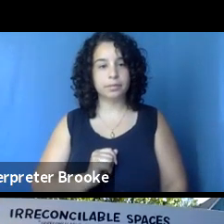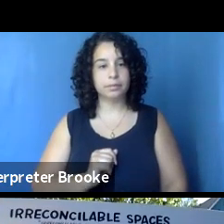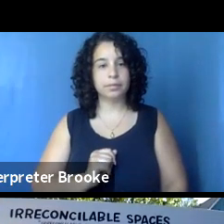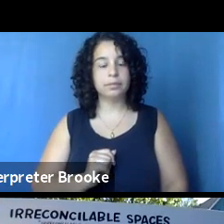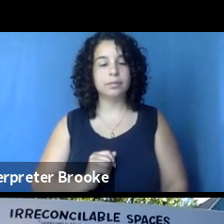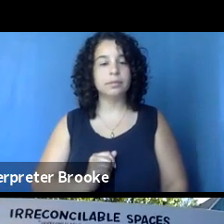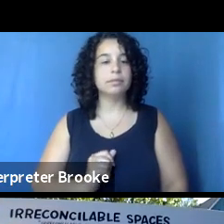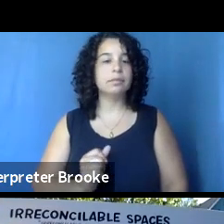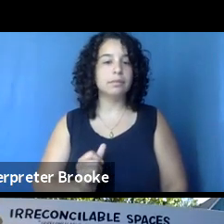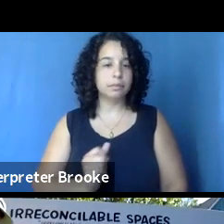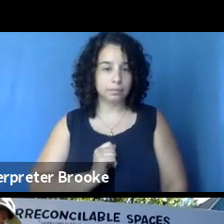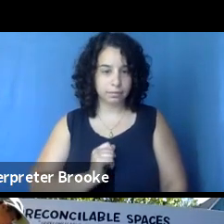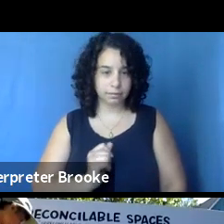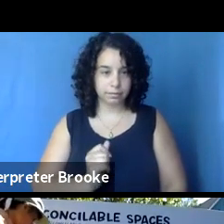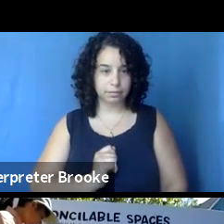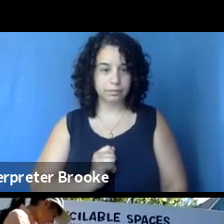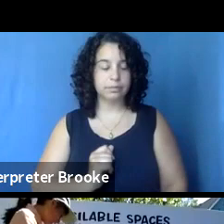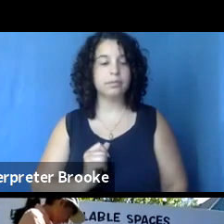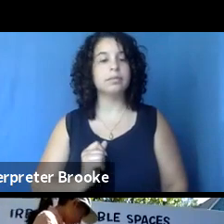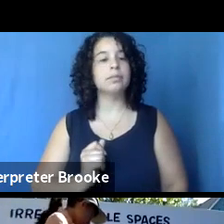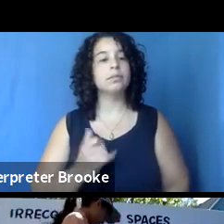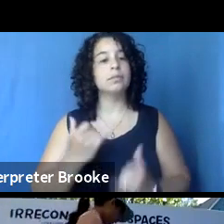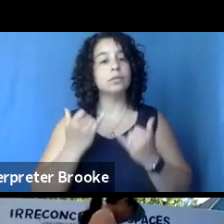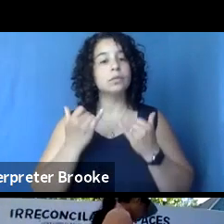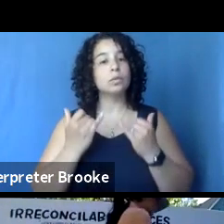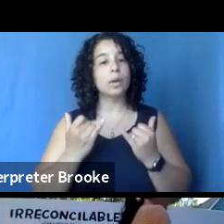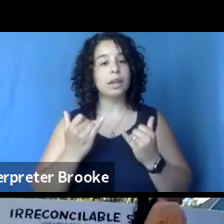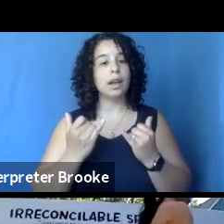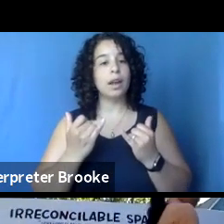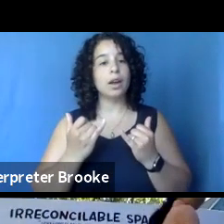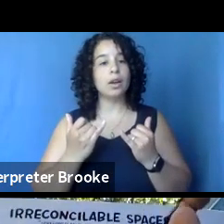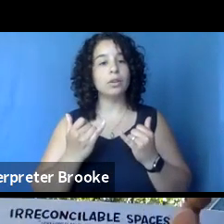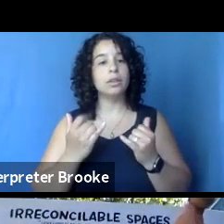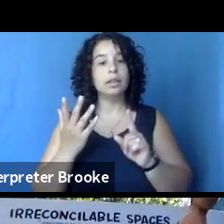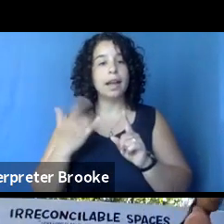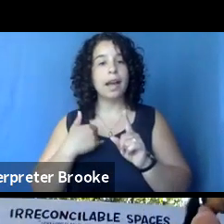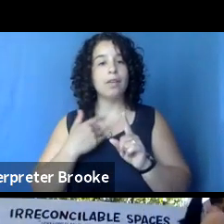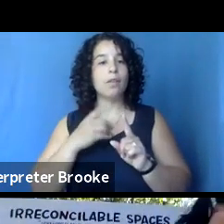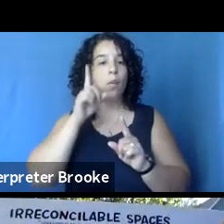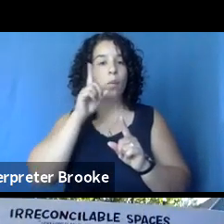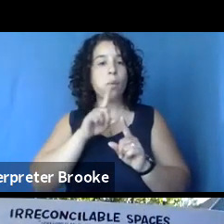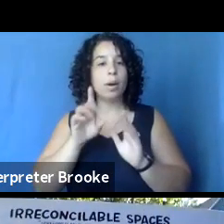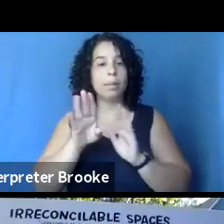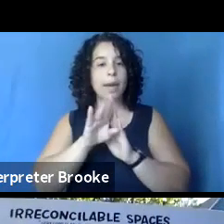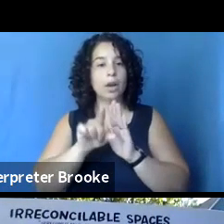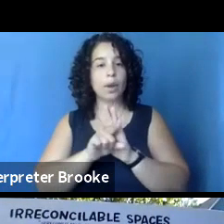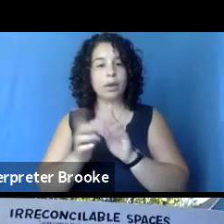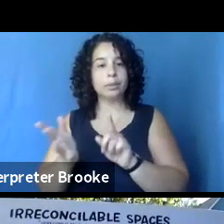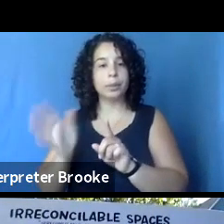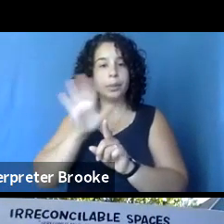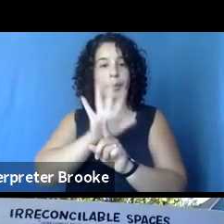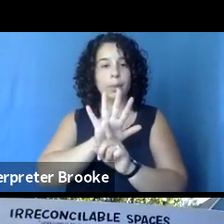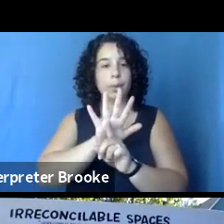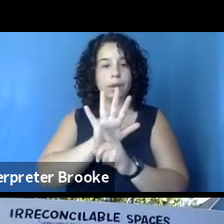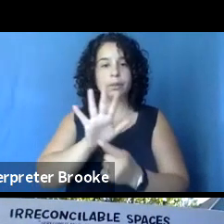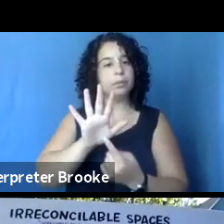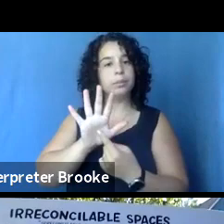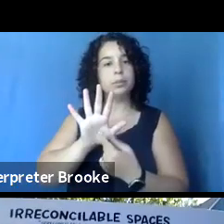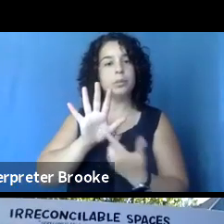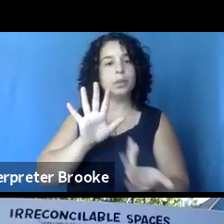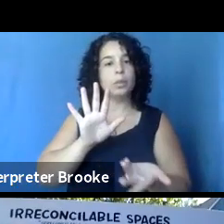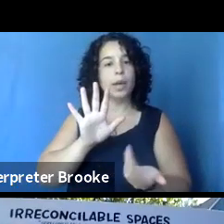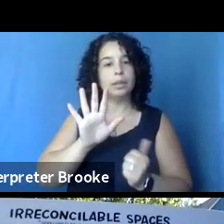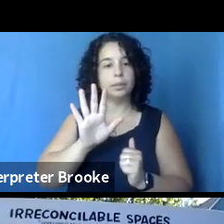I am currently floating over a virtual background of sort of